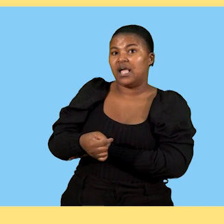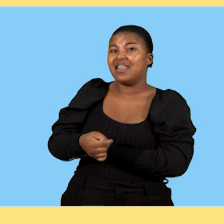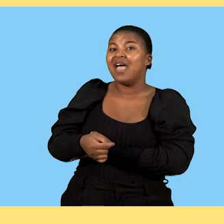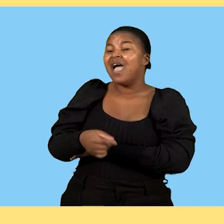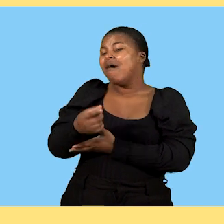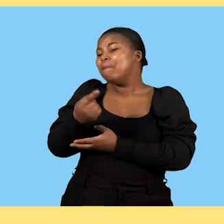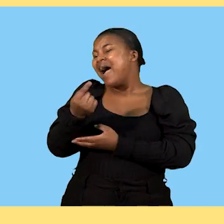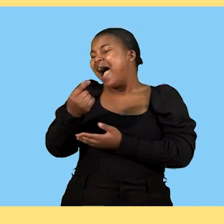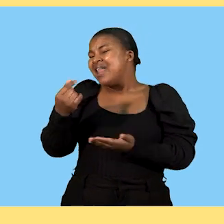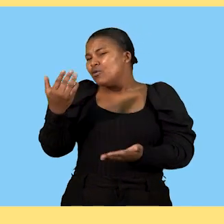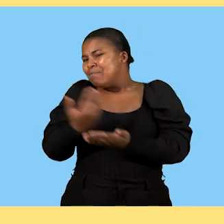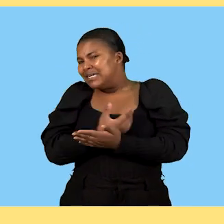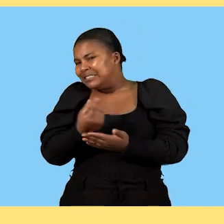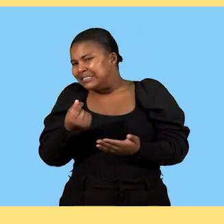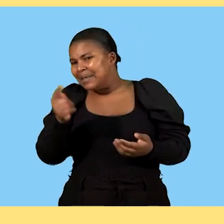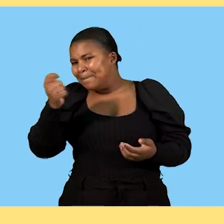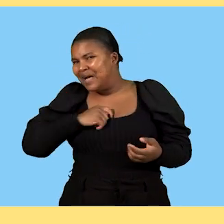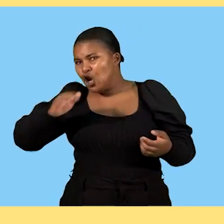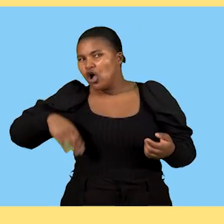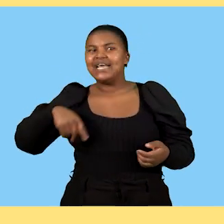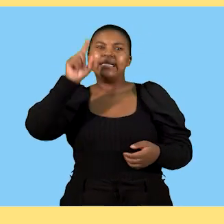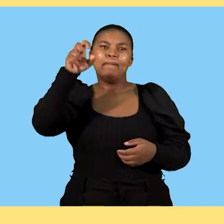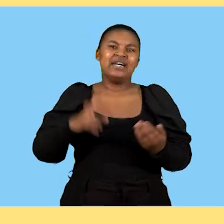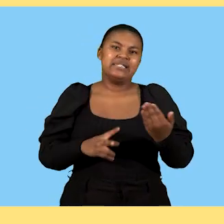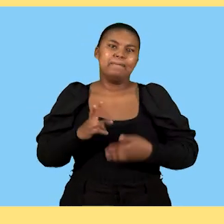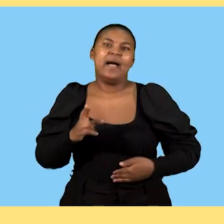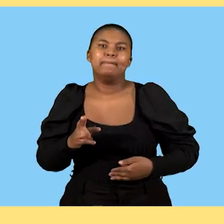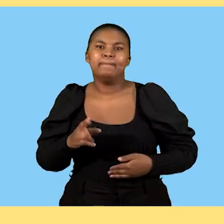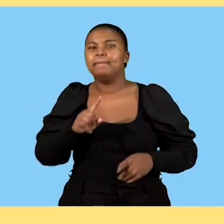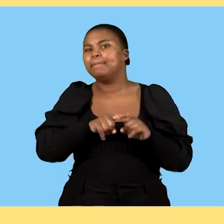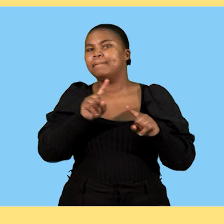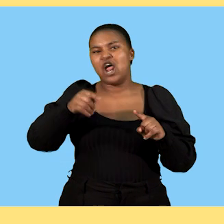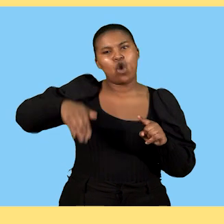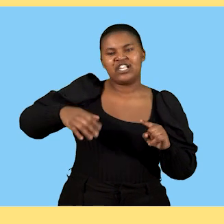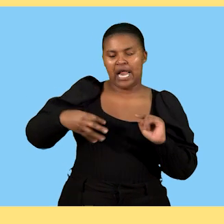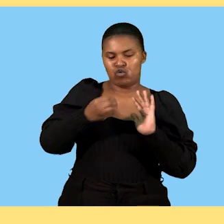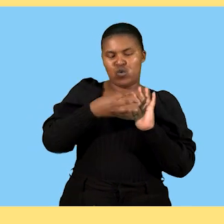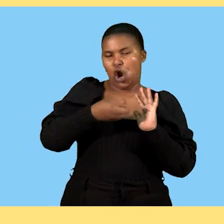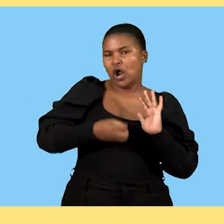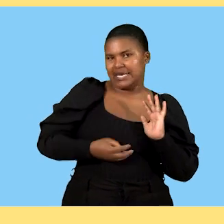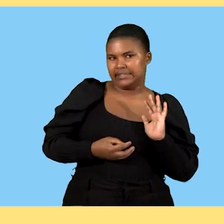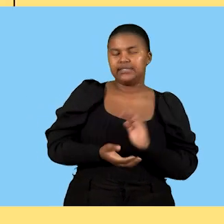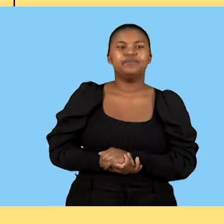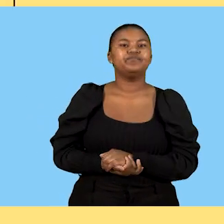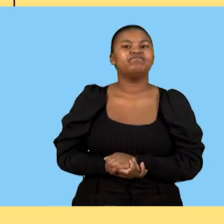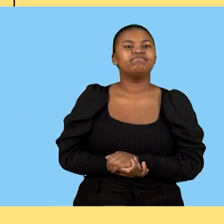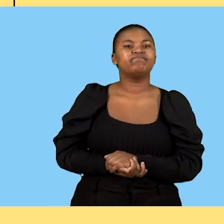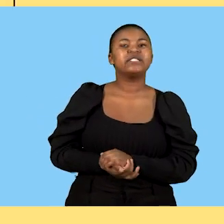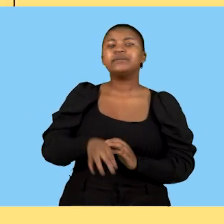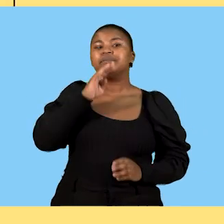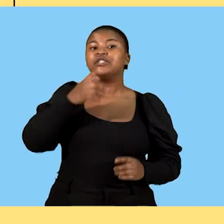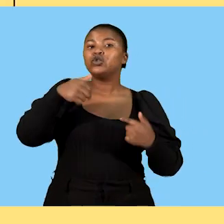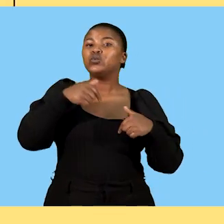be written off as irrecoverable. This has not yet been recorded. Okay, what do they